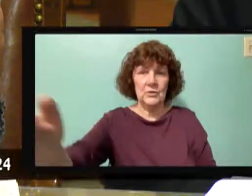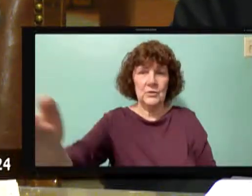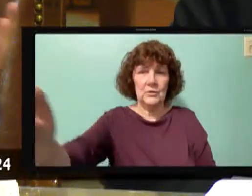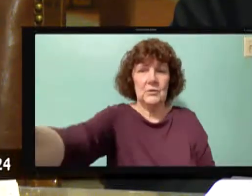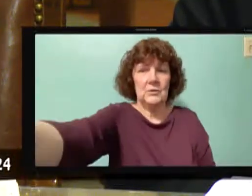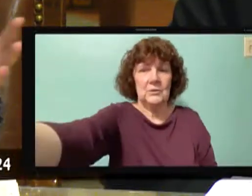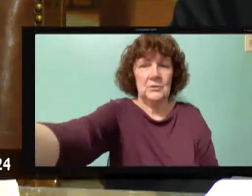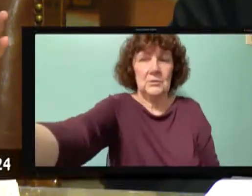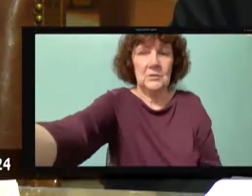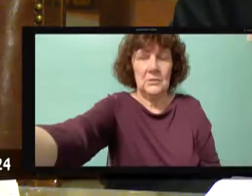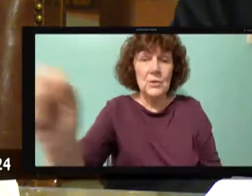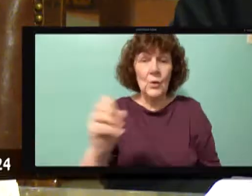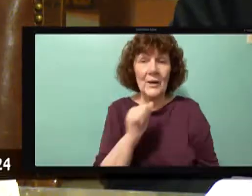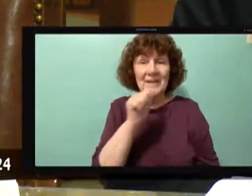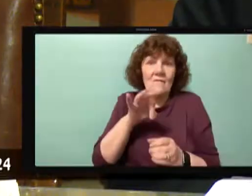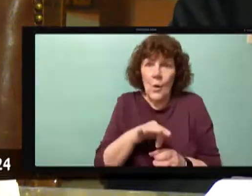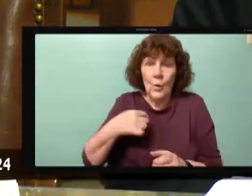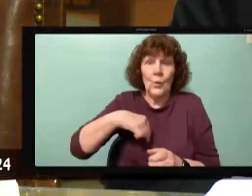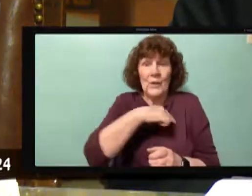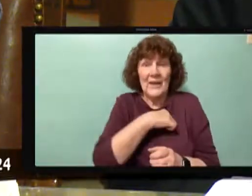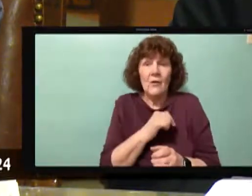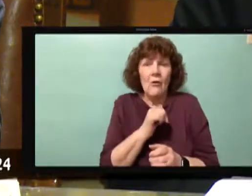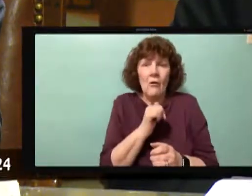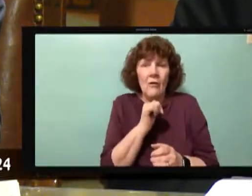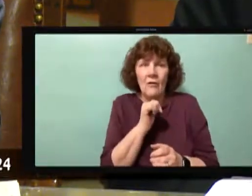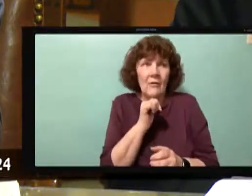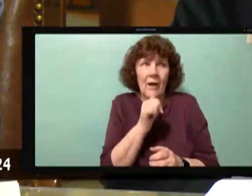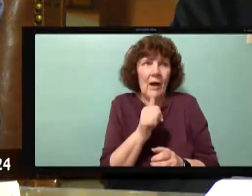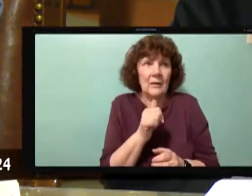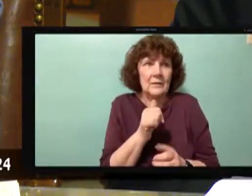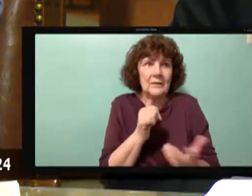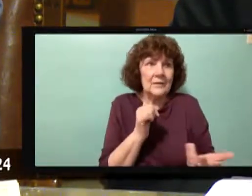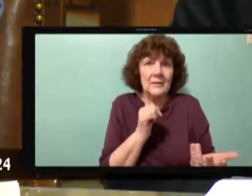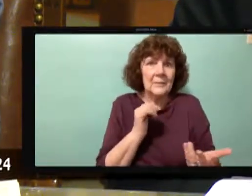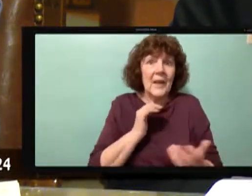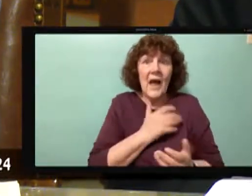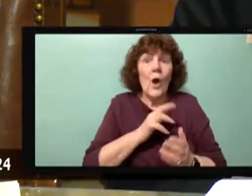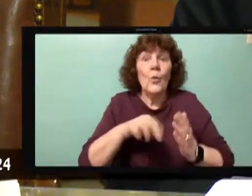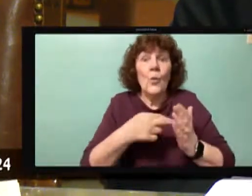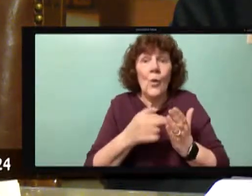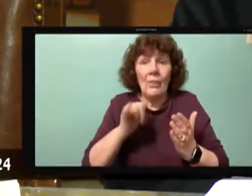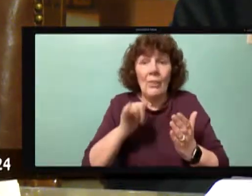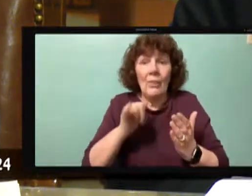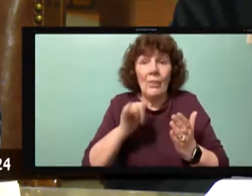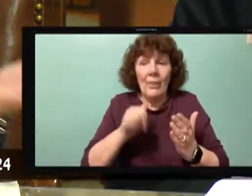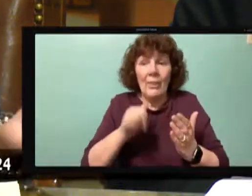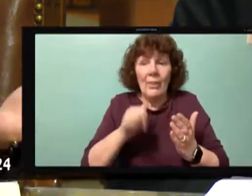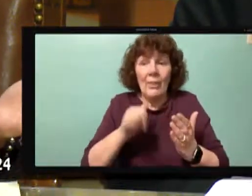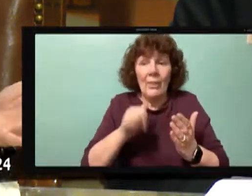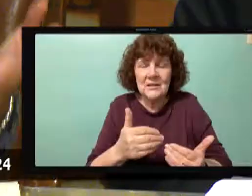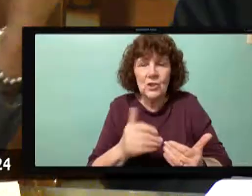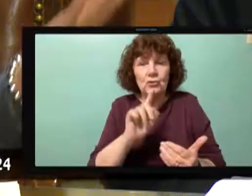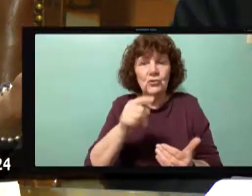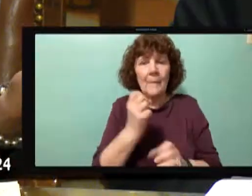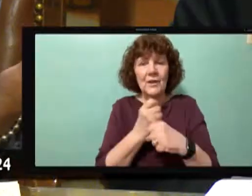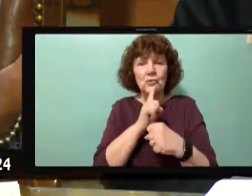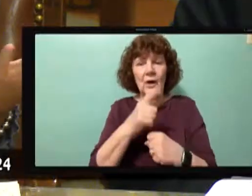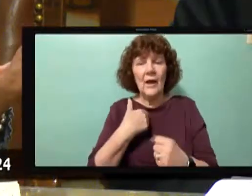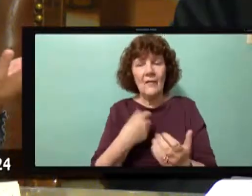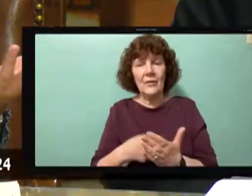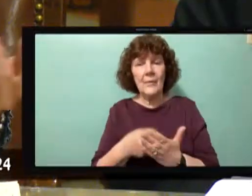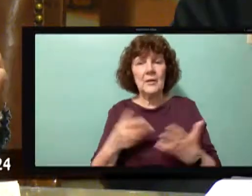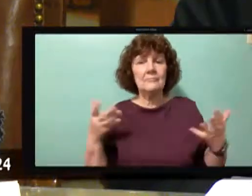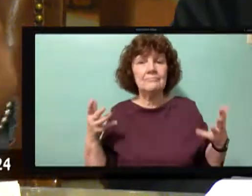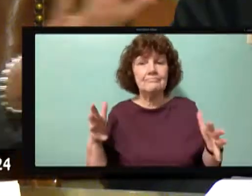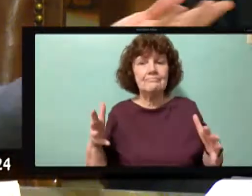on, we're not our role in that process is literally to make sure there is money. There are instances where there have